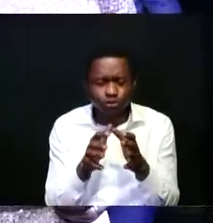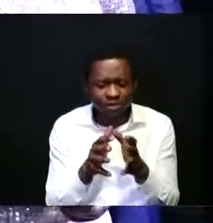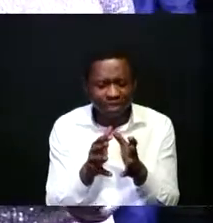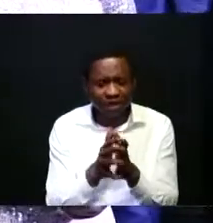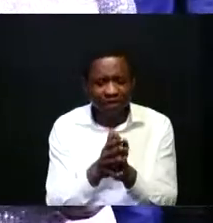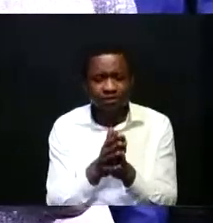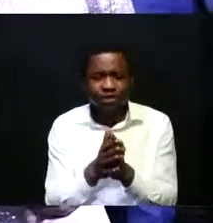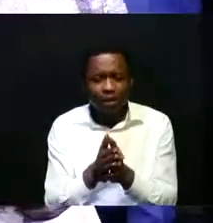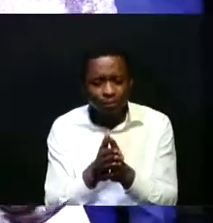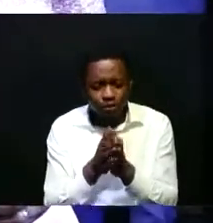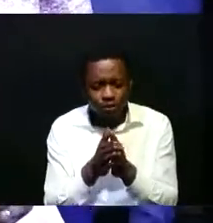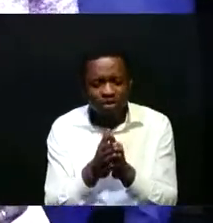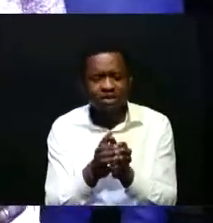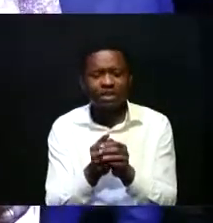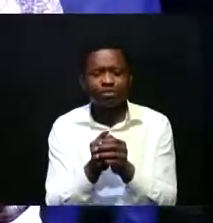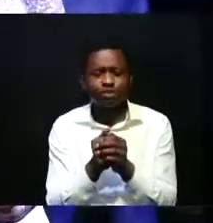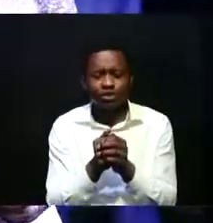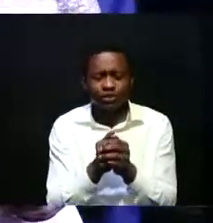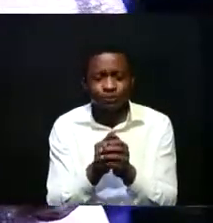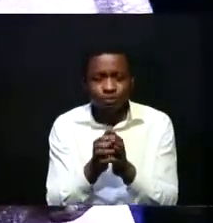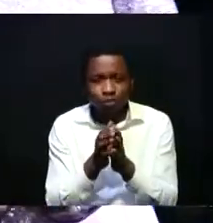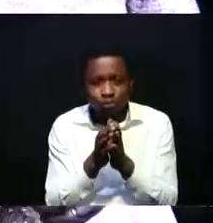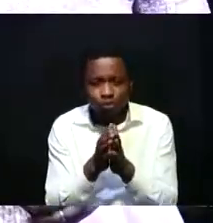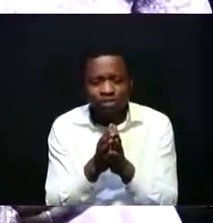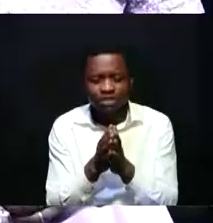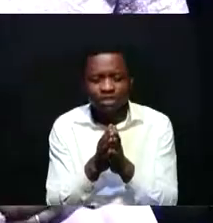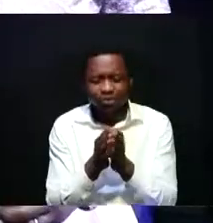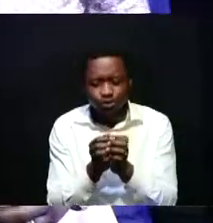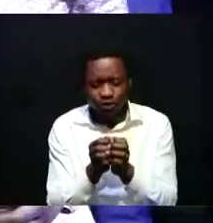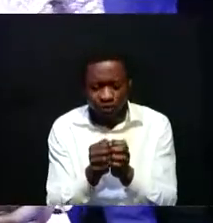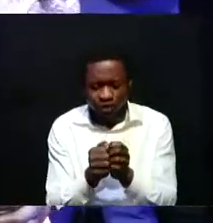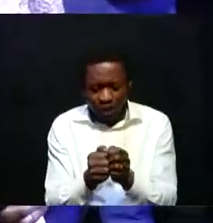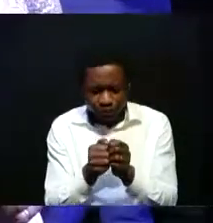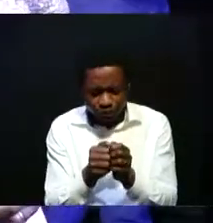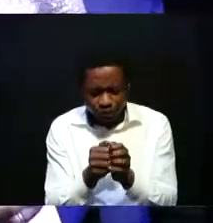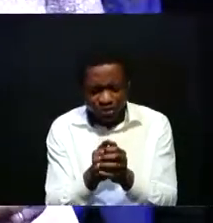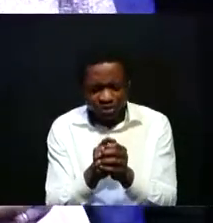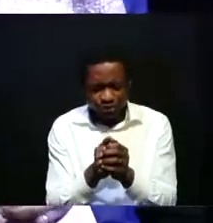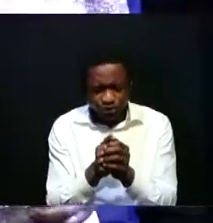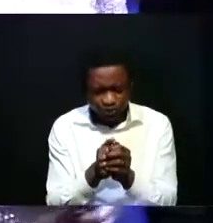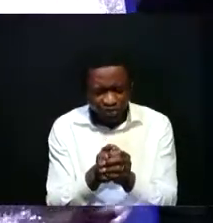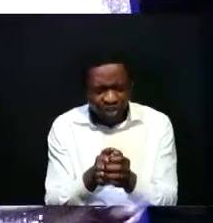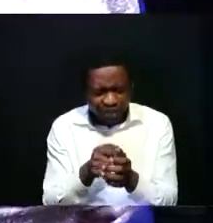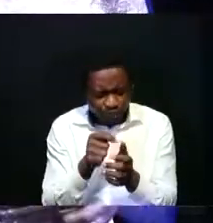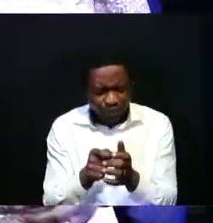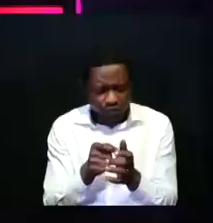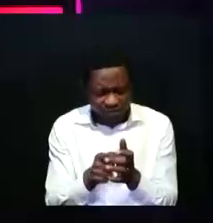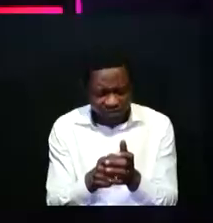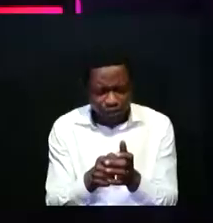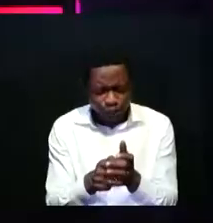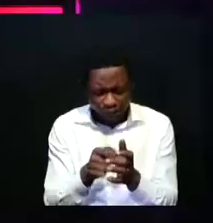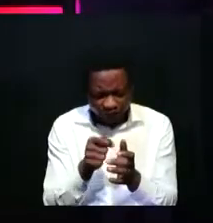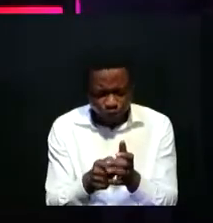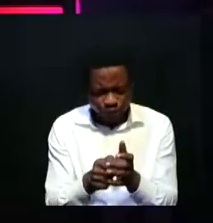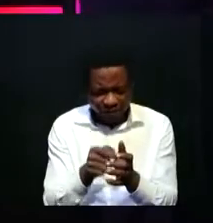God. Father, turn the heart of the man to the woman. And turn the hearts of the wives to their husbands, O God.